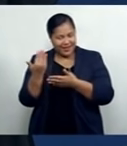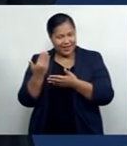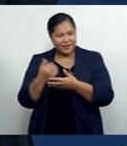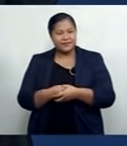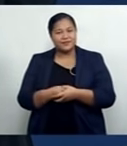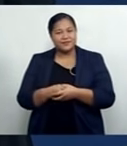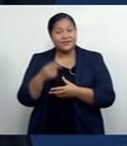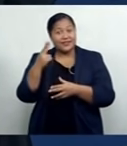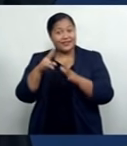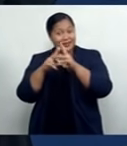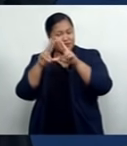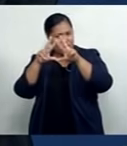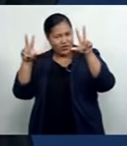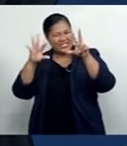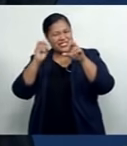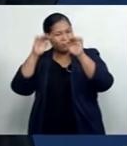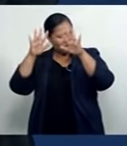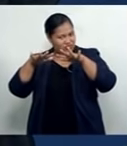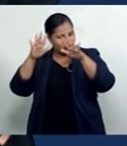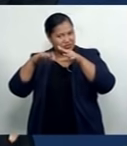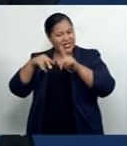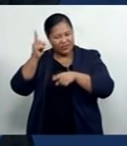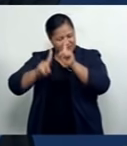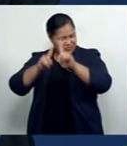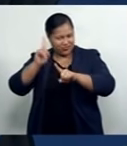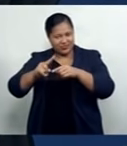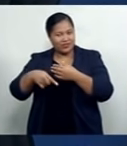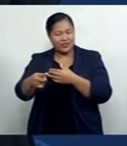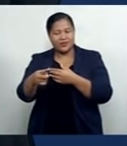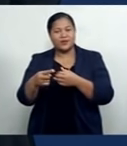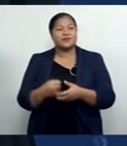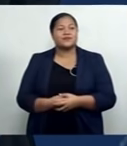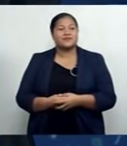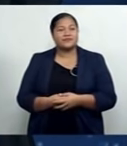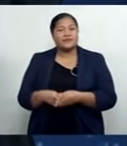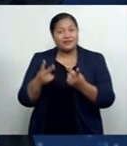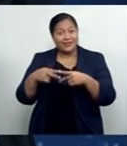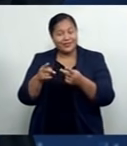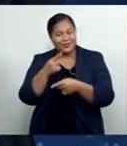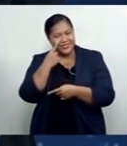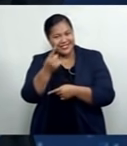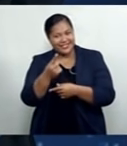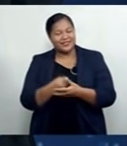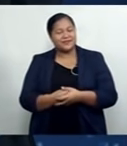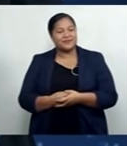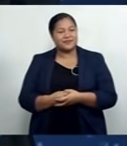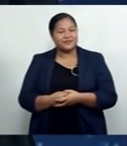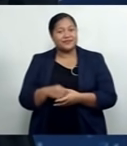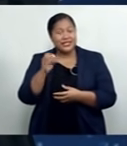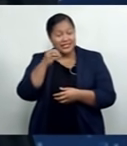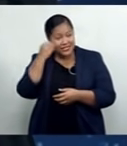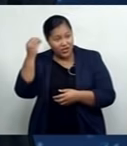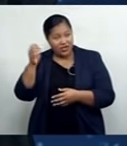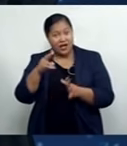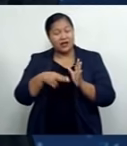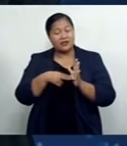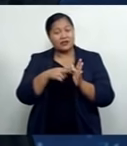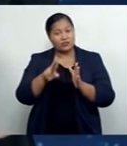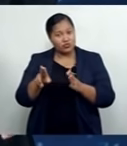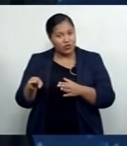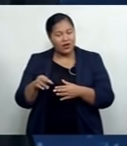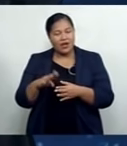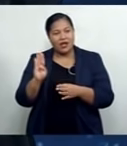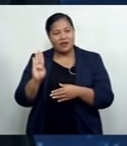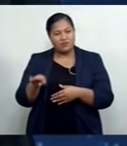In the north, some showers and isolated thunderstorms. Places we will be checking out are Singatoka, Nosori and